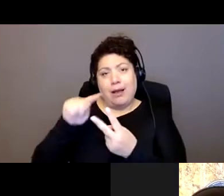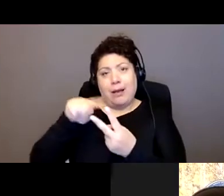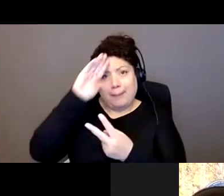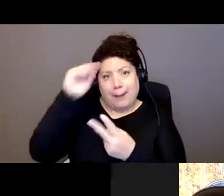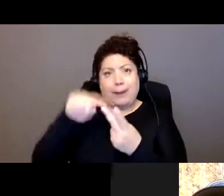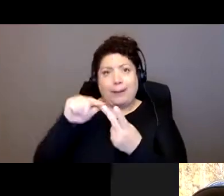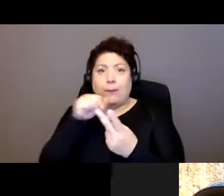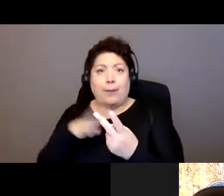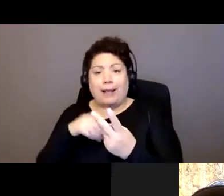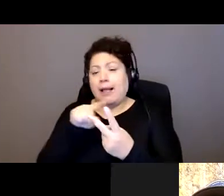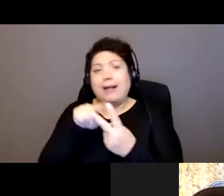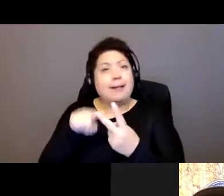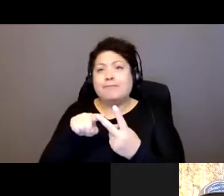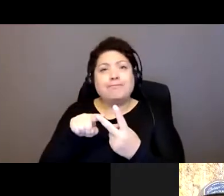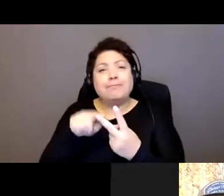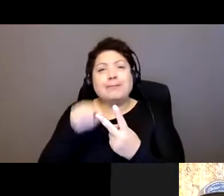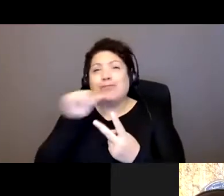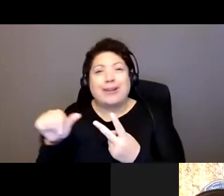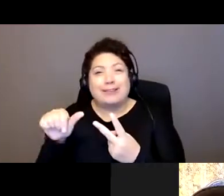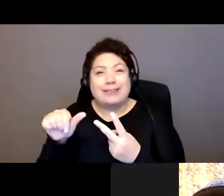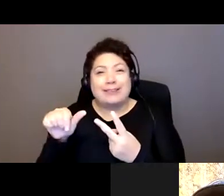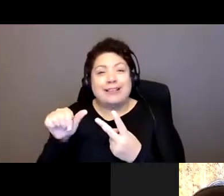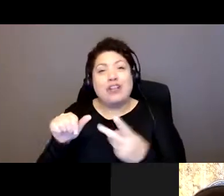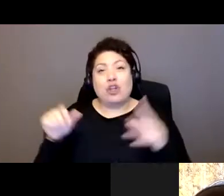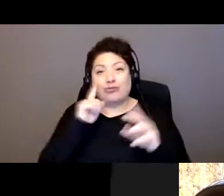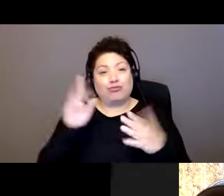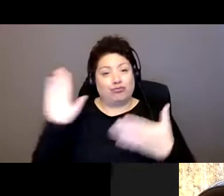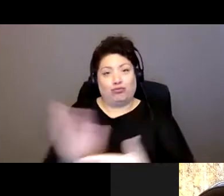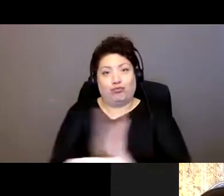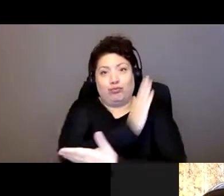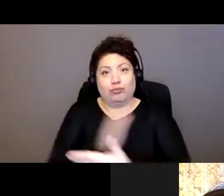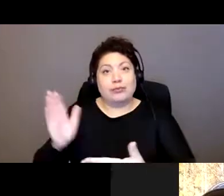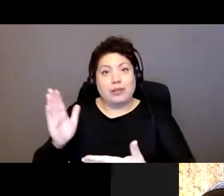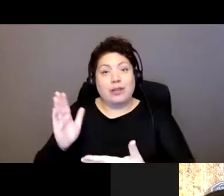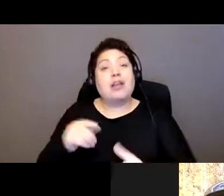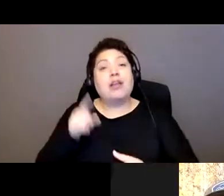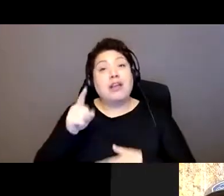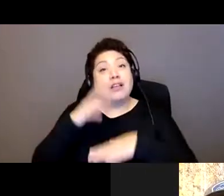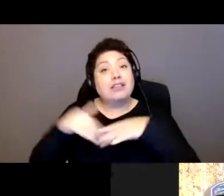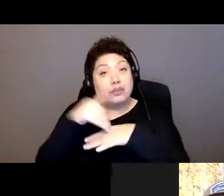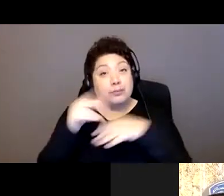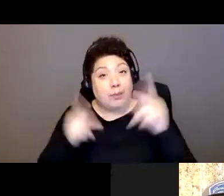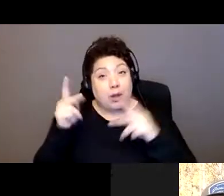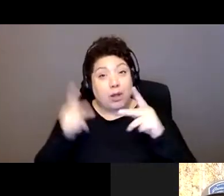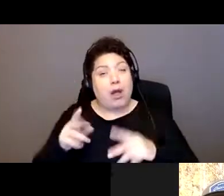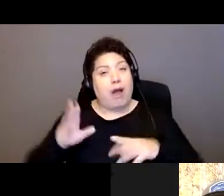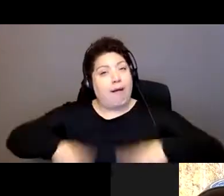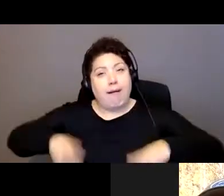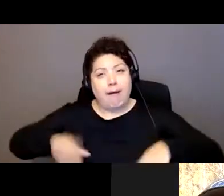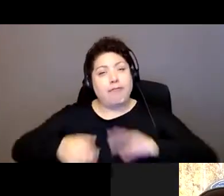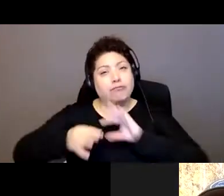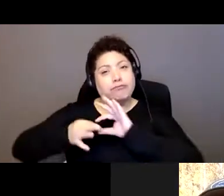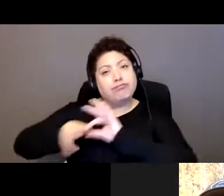So my understanding of the difference is that there's a lot of Indigenous people that aren't connected with their culture